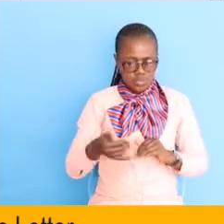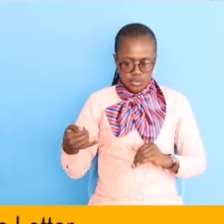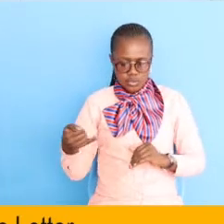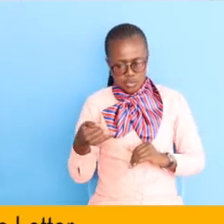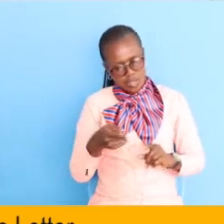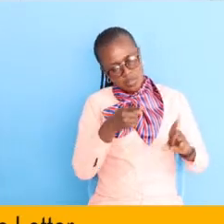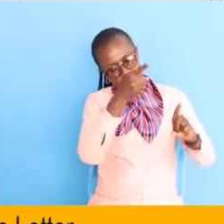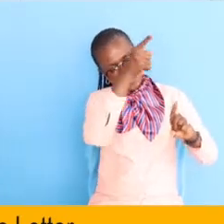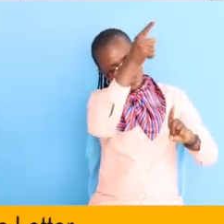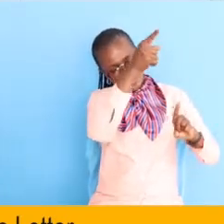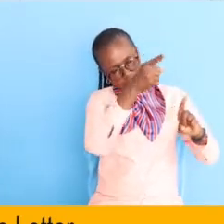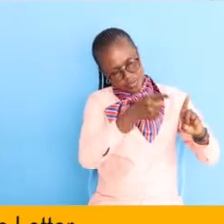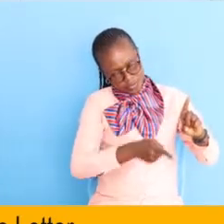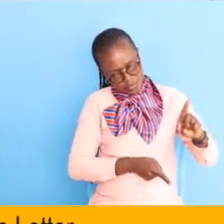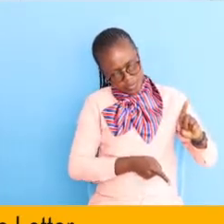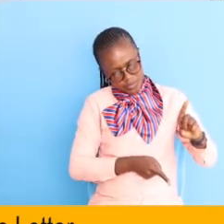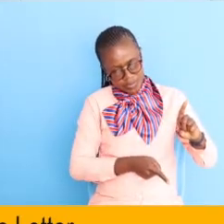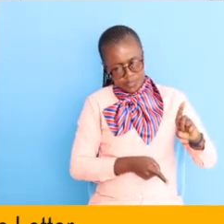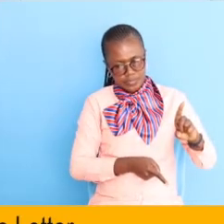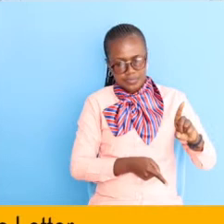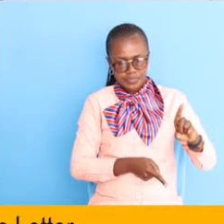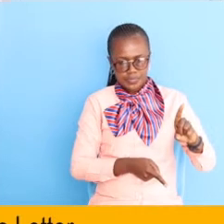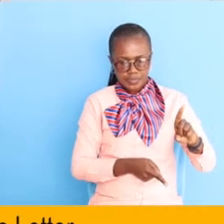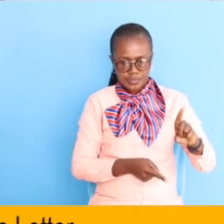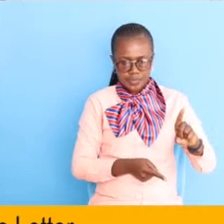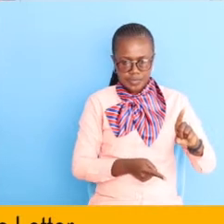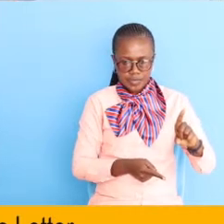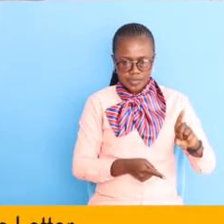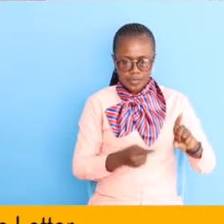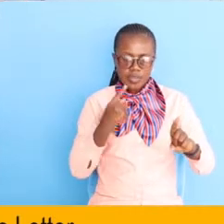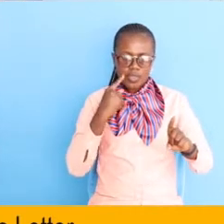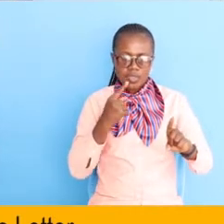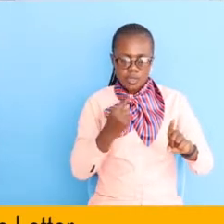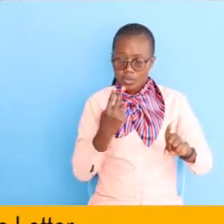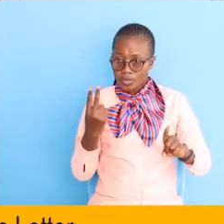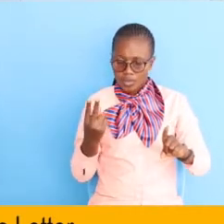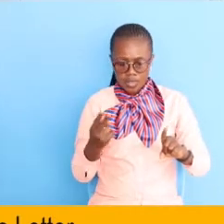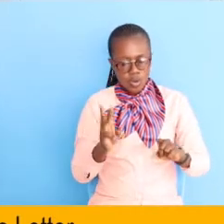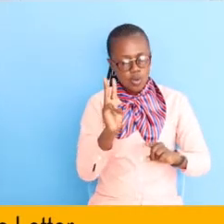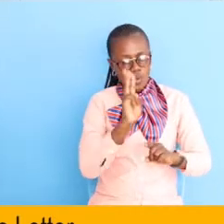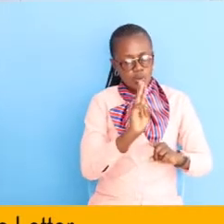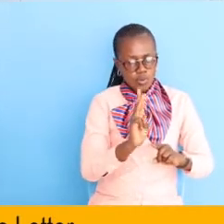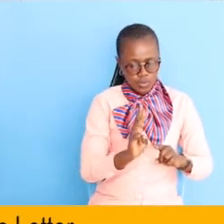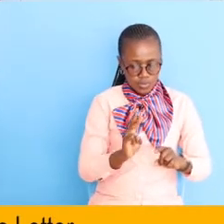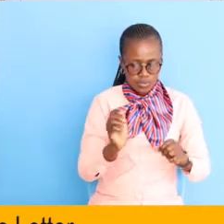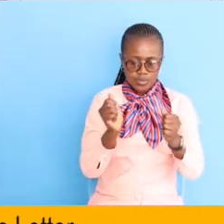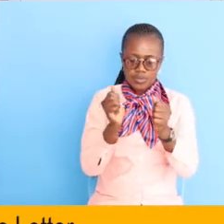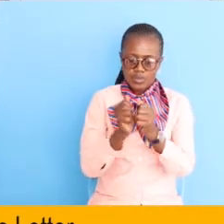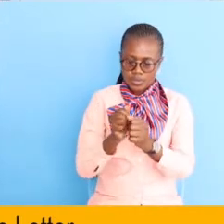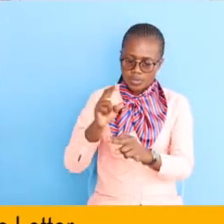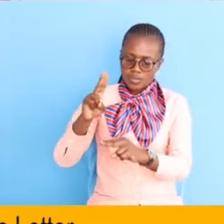line and try to see where these elements can be